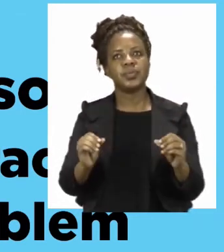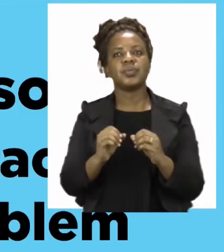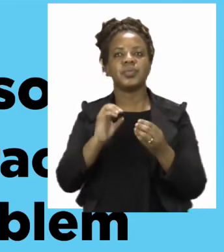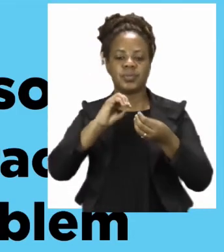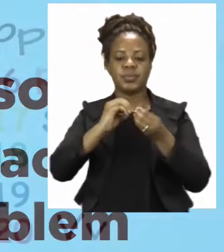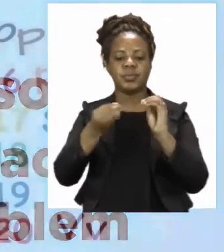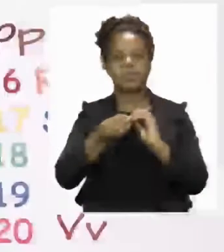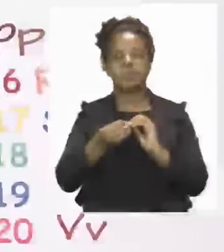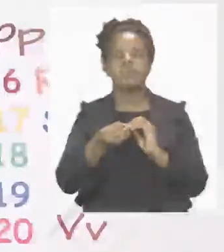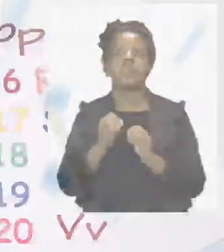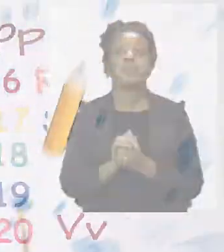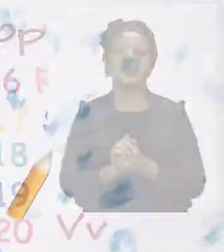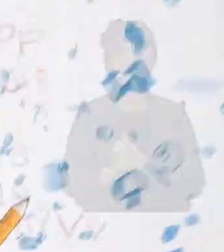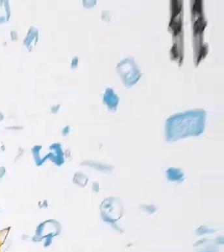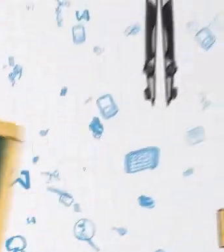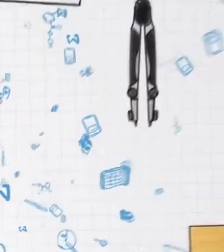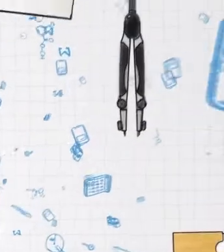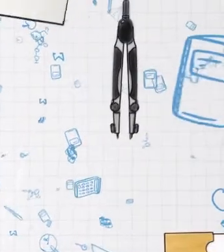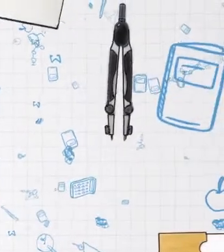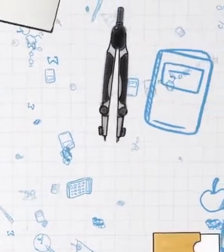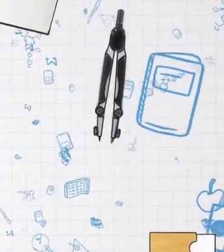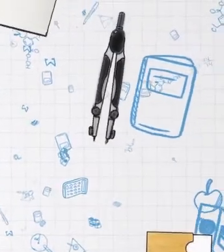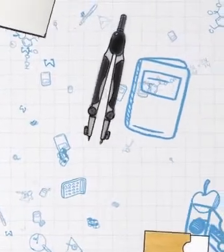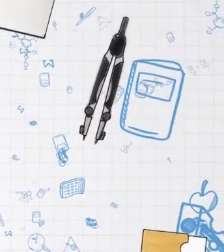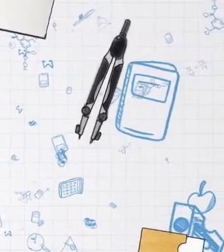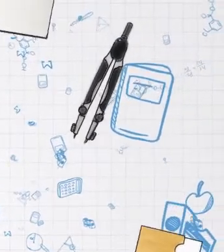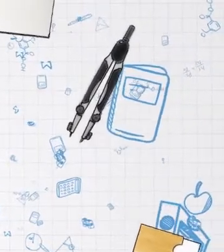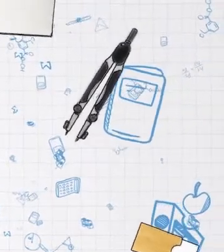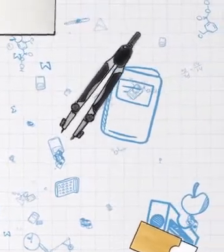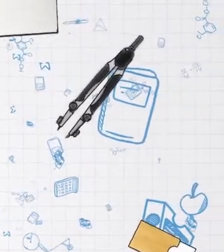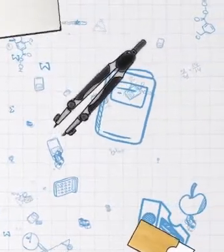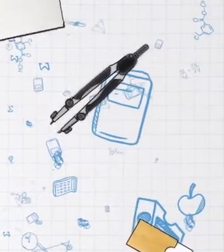our website, Zoshi Online.